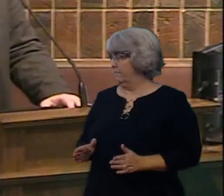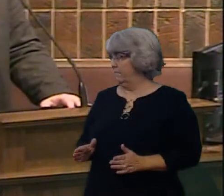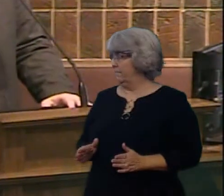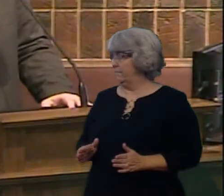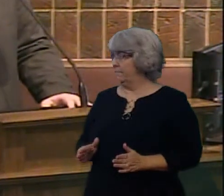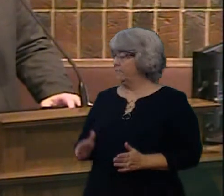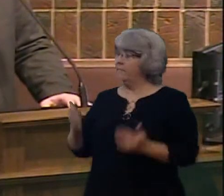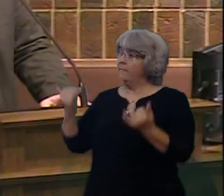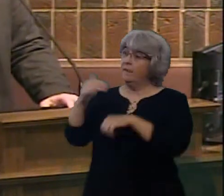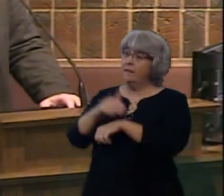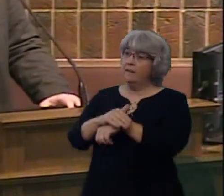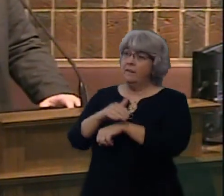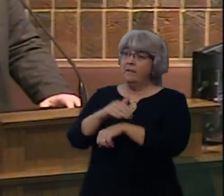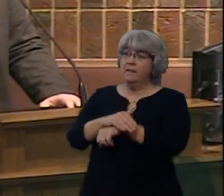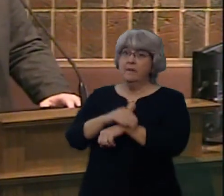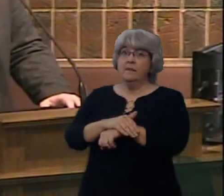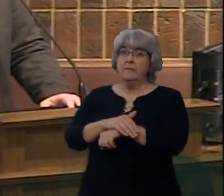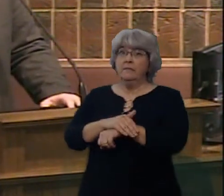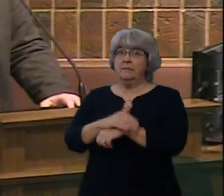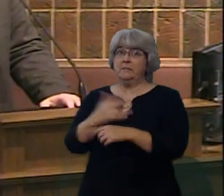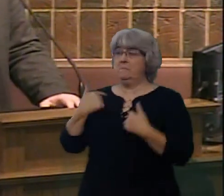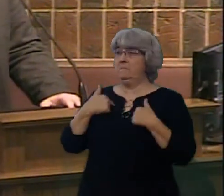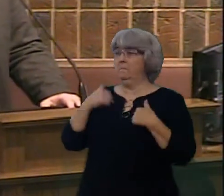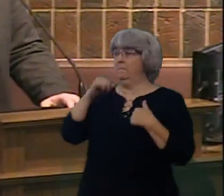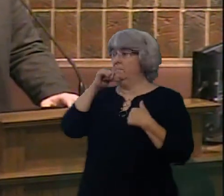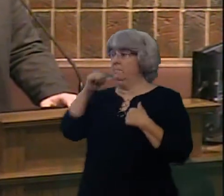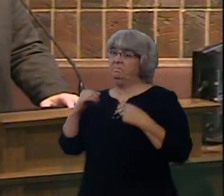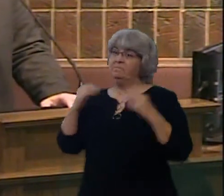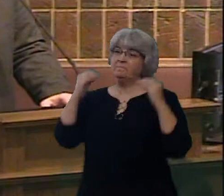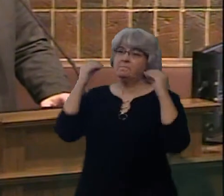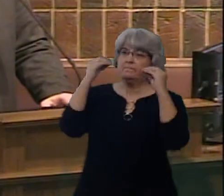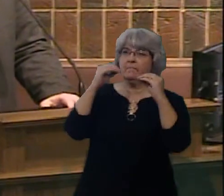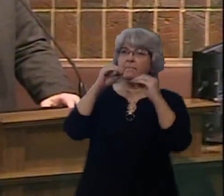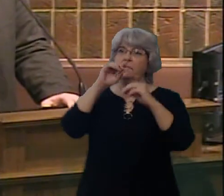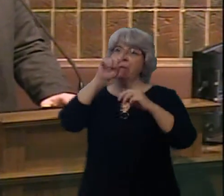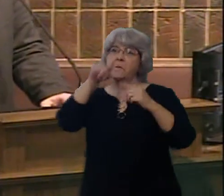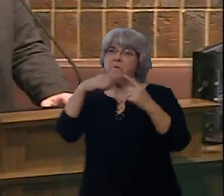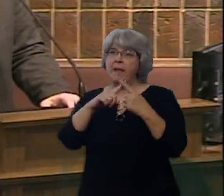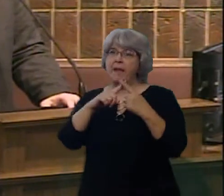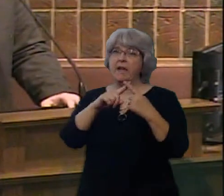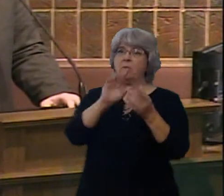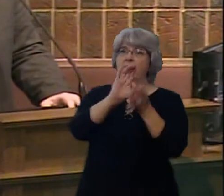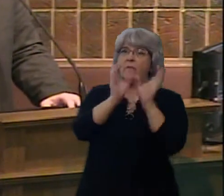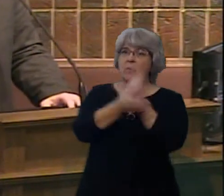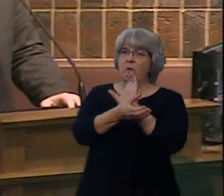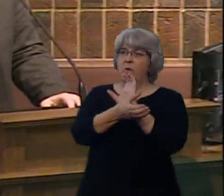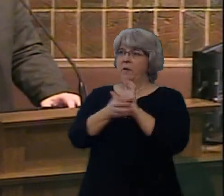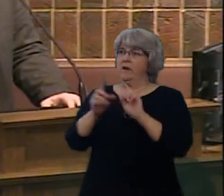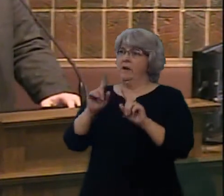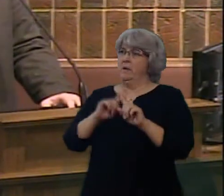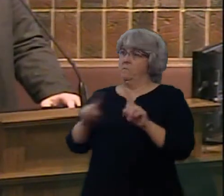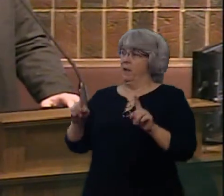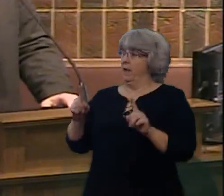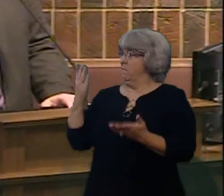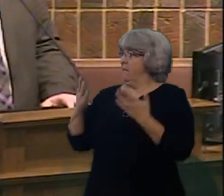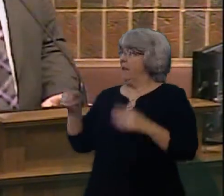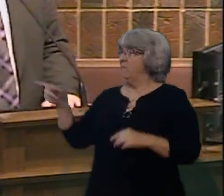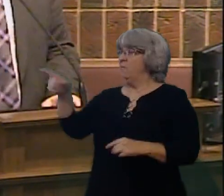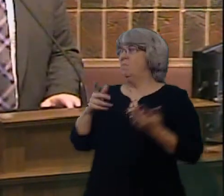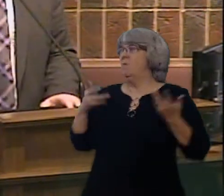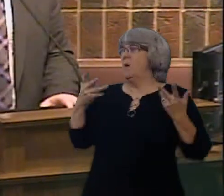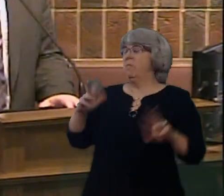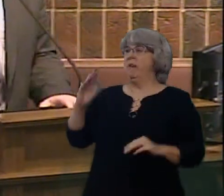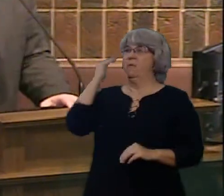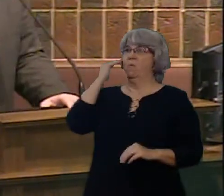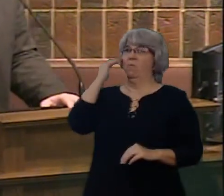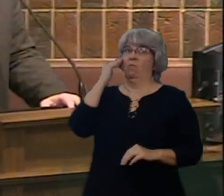Tonight, it hasn't been necessarily evangelistic, but maybe you've never started these steps. Maybe you know that this promise is